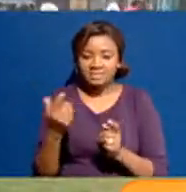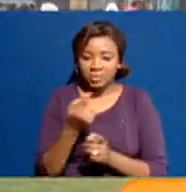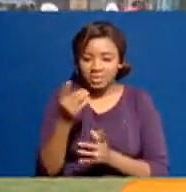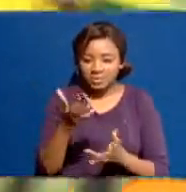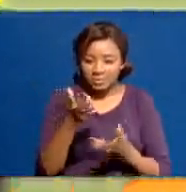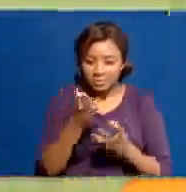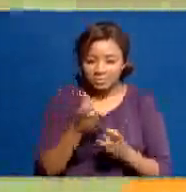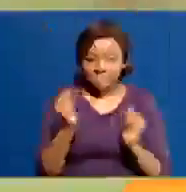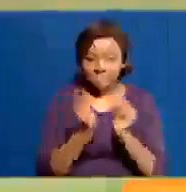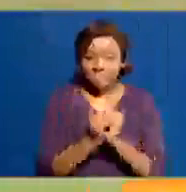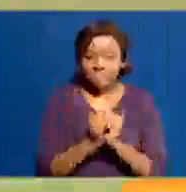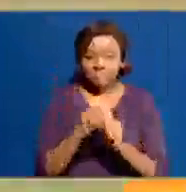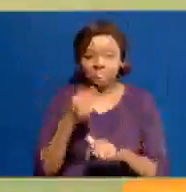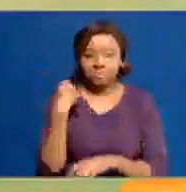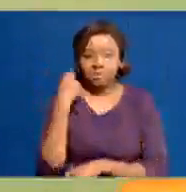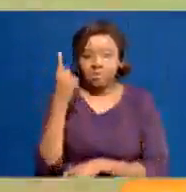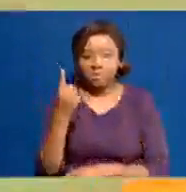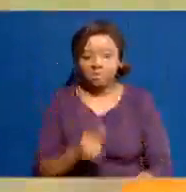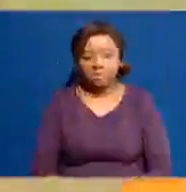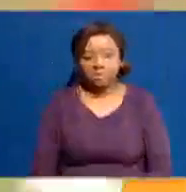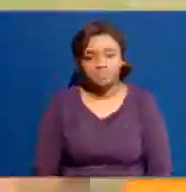leaders Shabana.